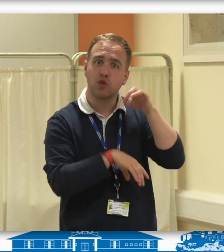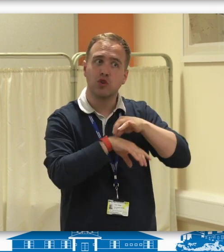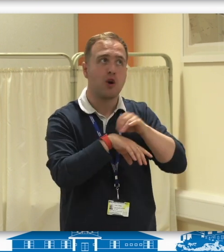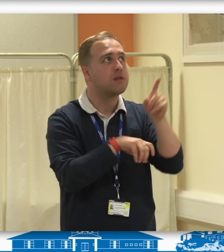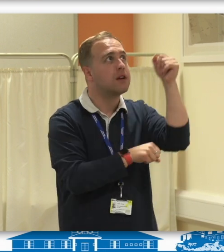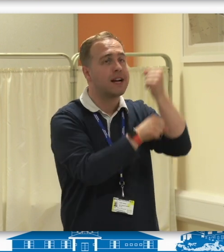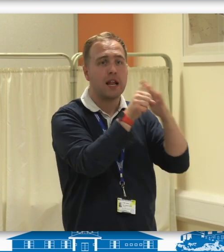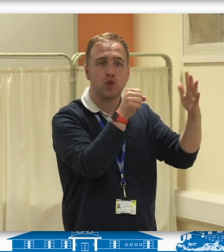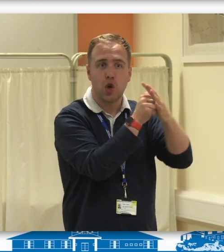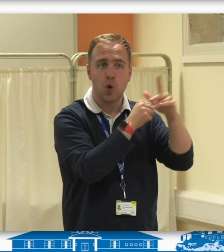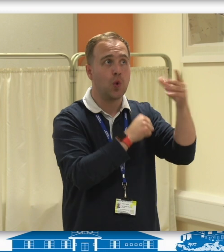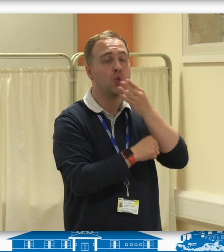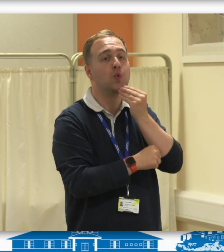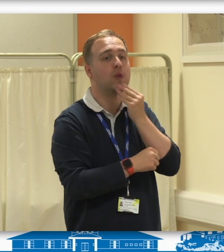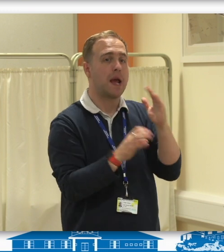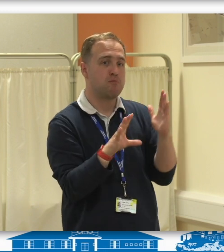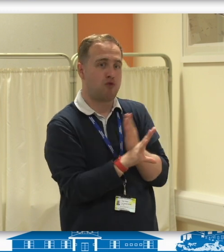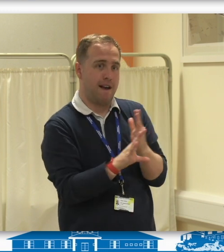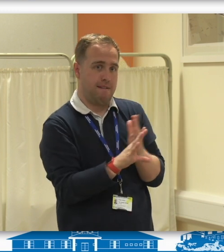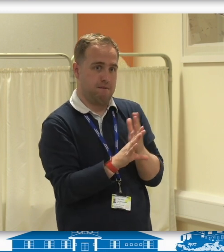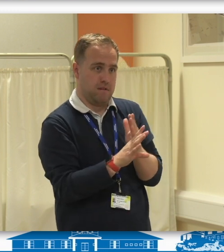Glasgow who is prescribing it privately.